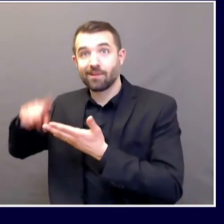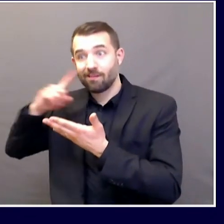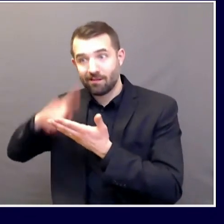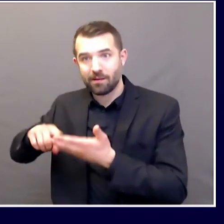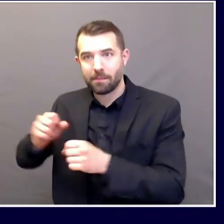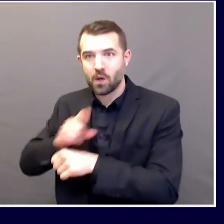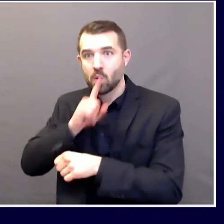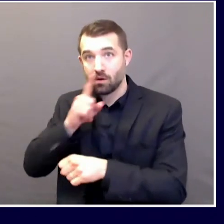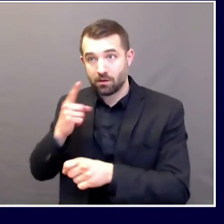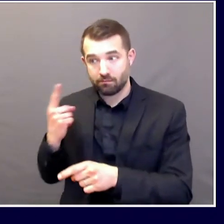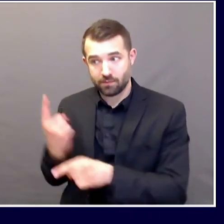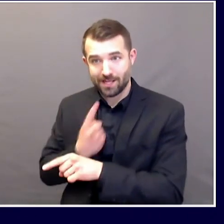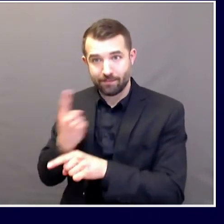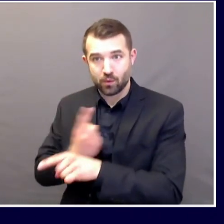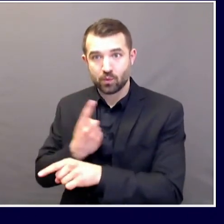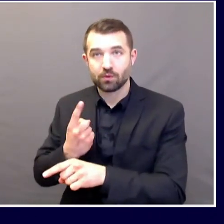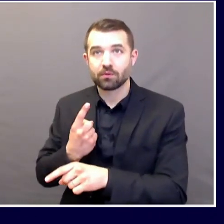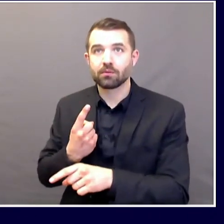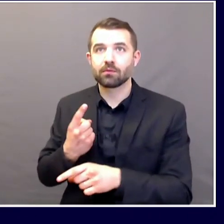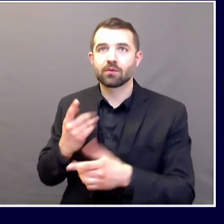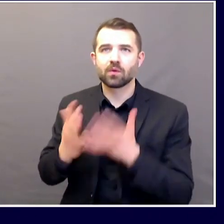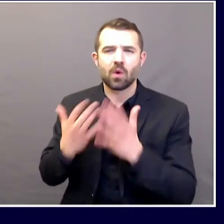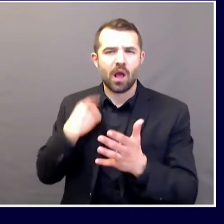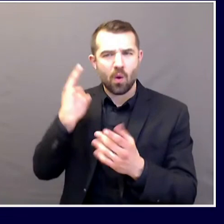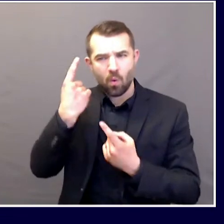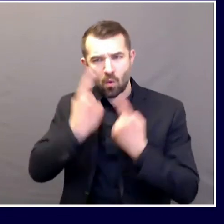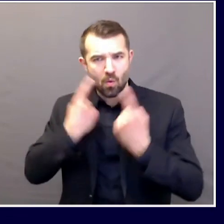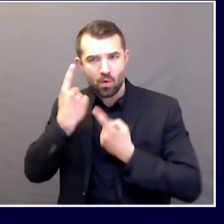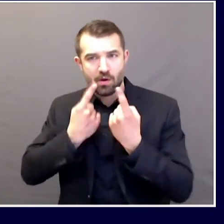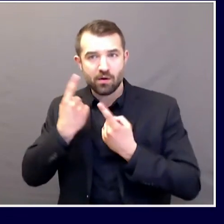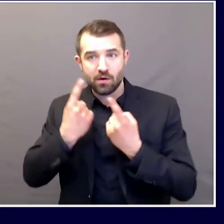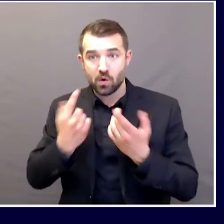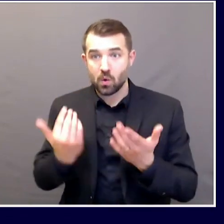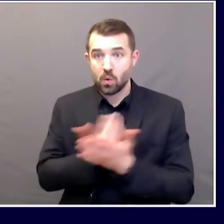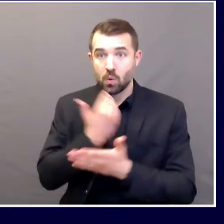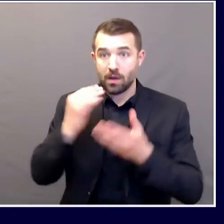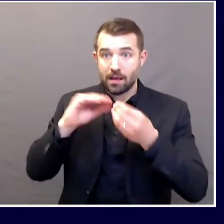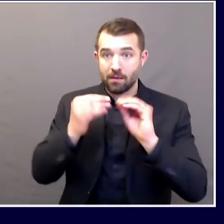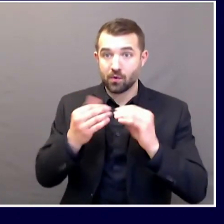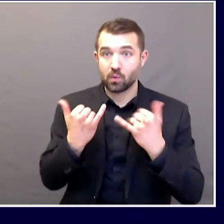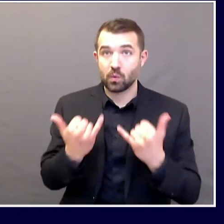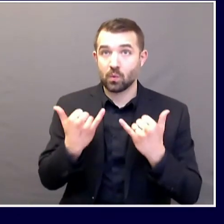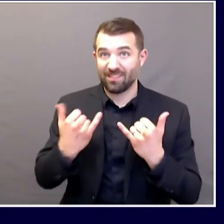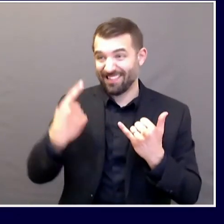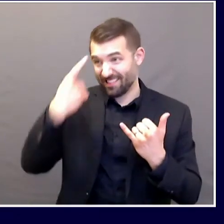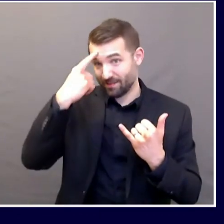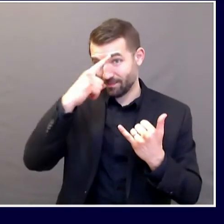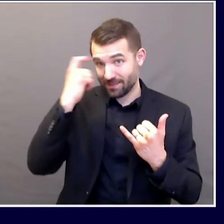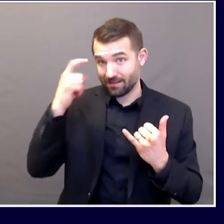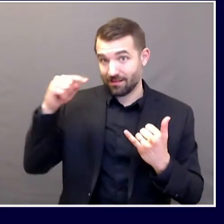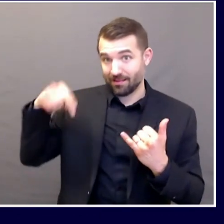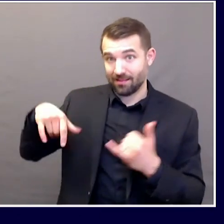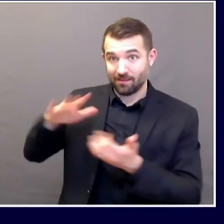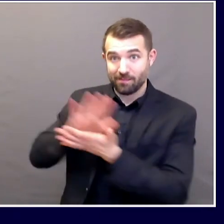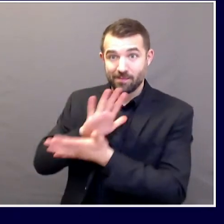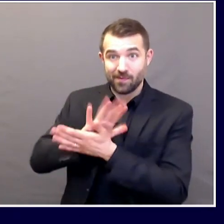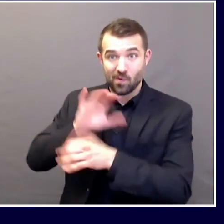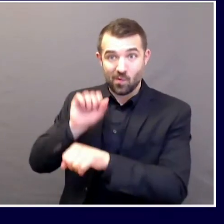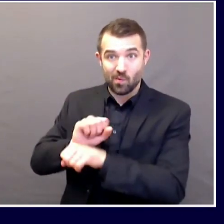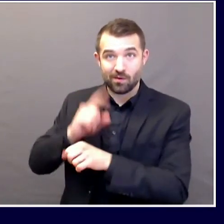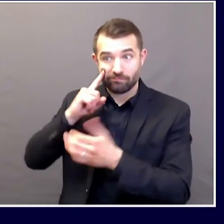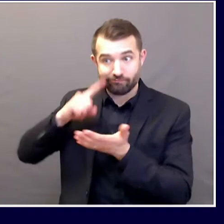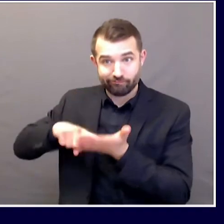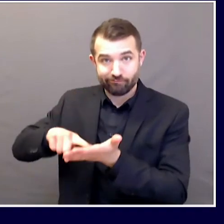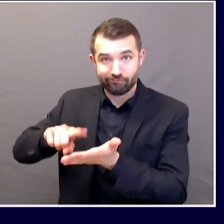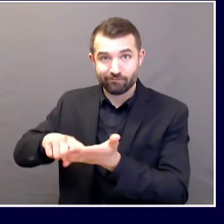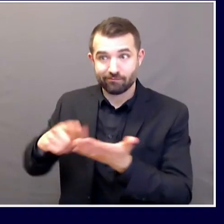I can. Yes, indeed. Coming out of that same meeting, deaths have come down. Even accounting for the